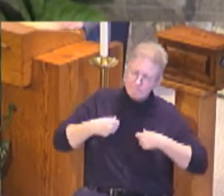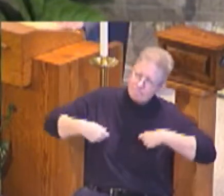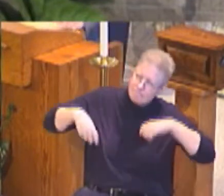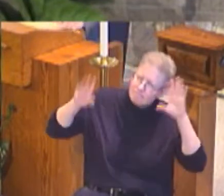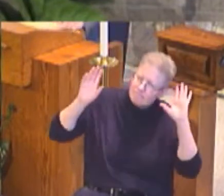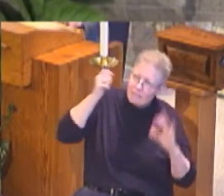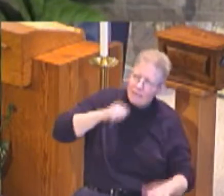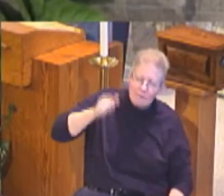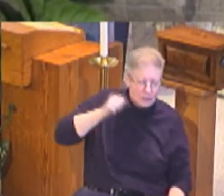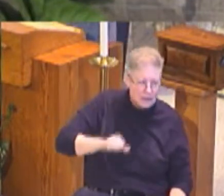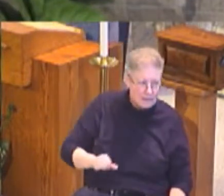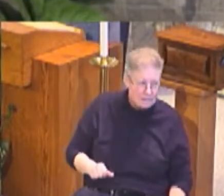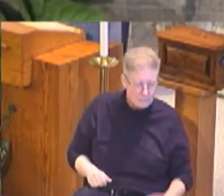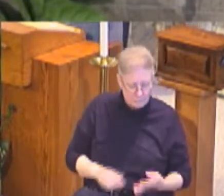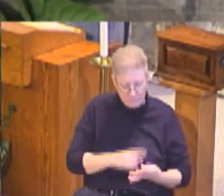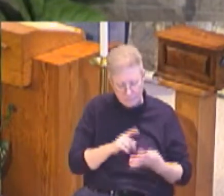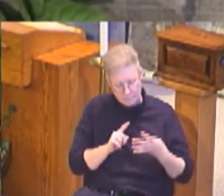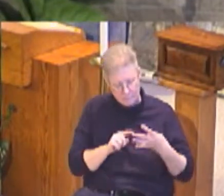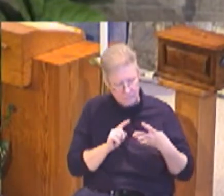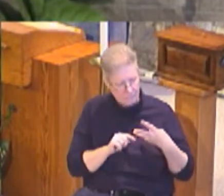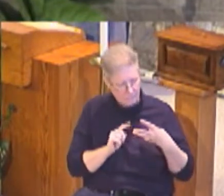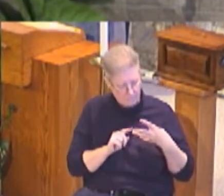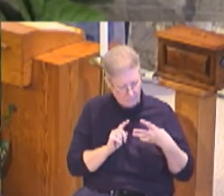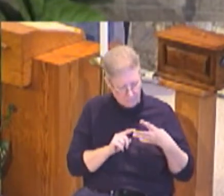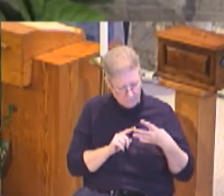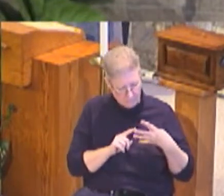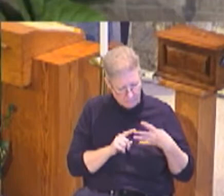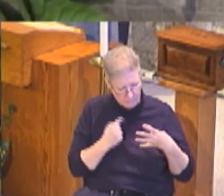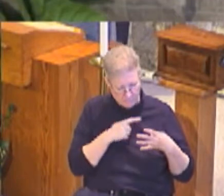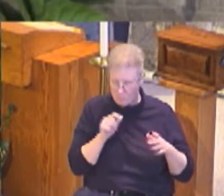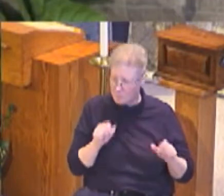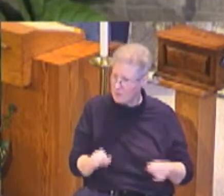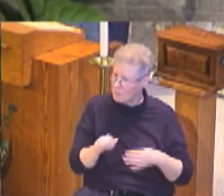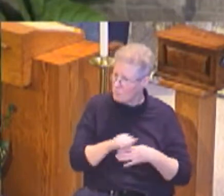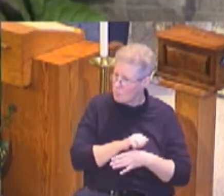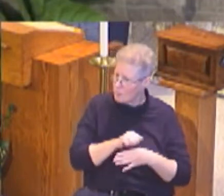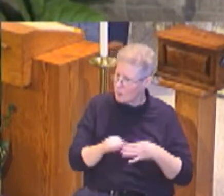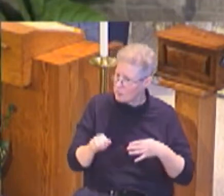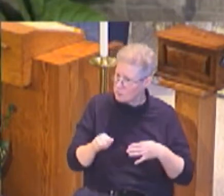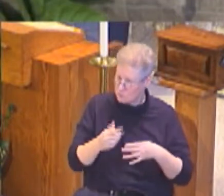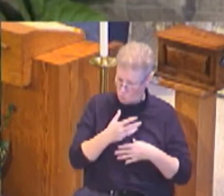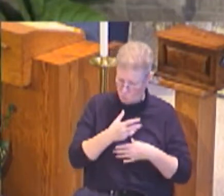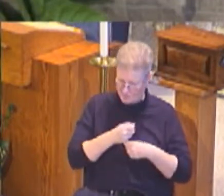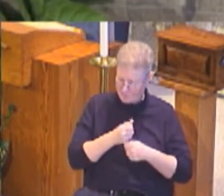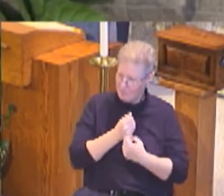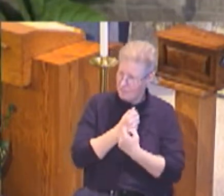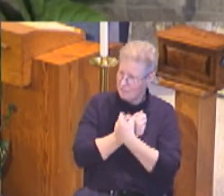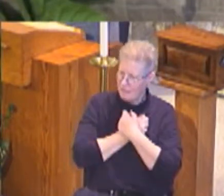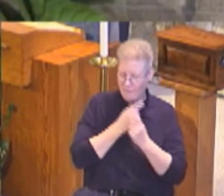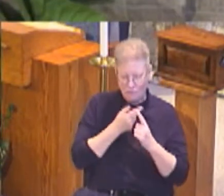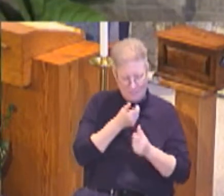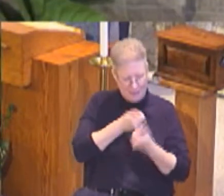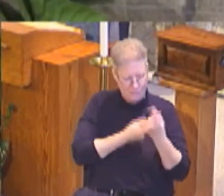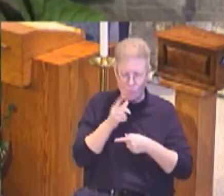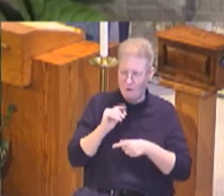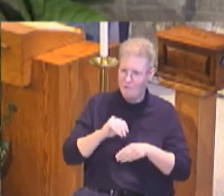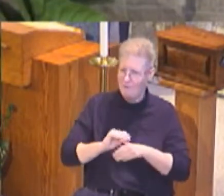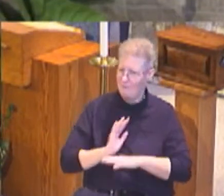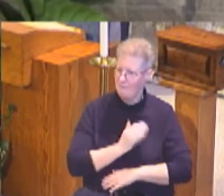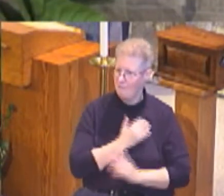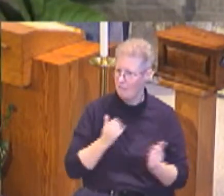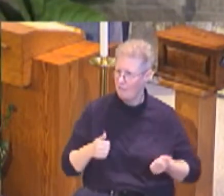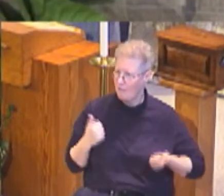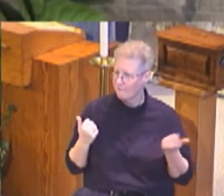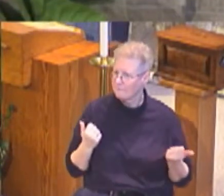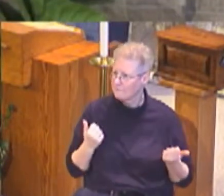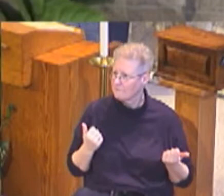can practice receiving God's love is we can practice receiving love from everybody in our life.